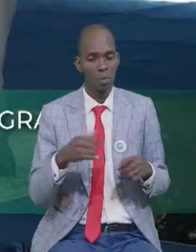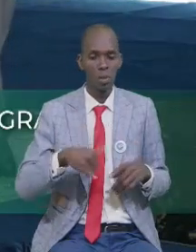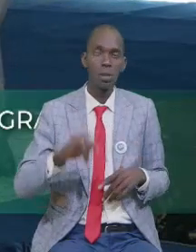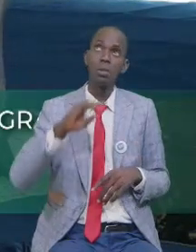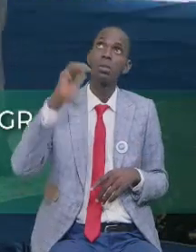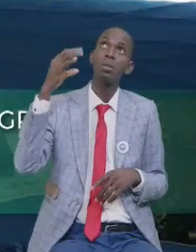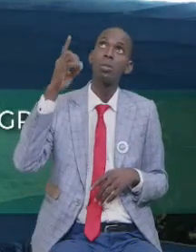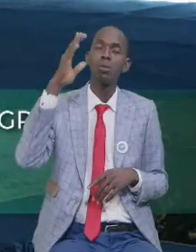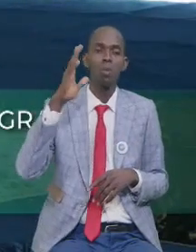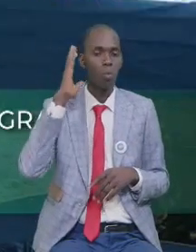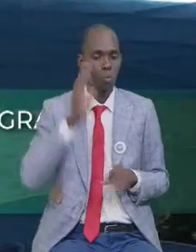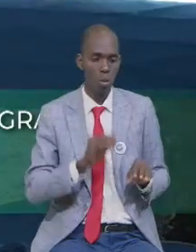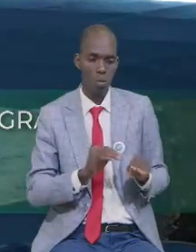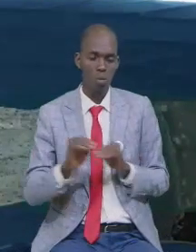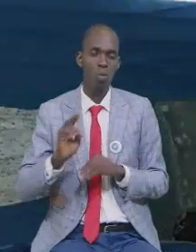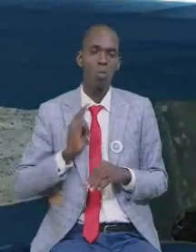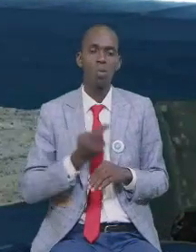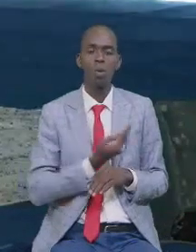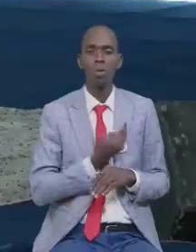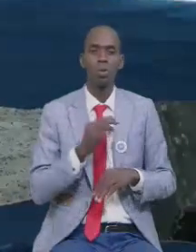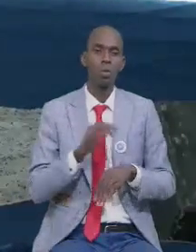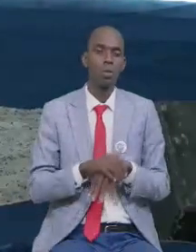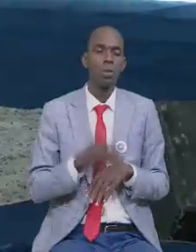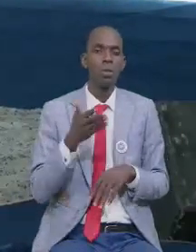on. There was, this preacher,